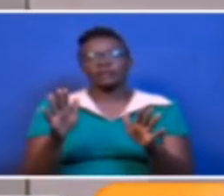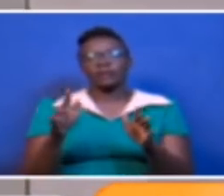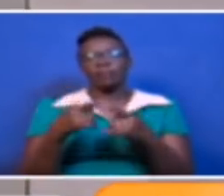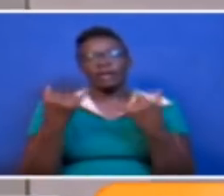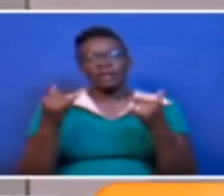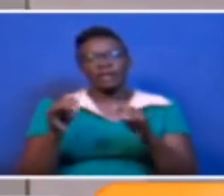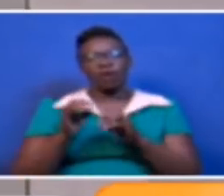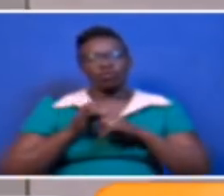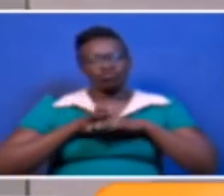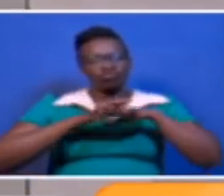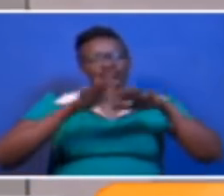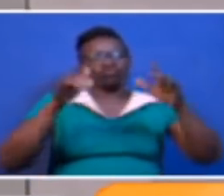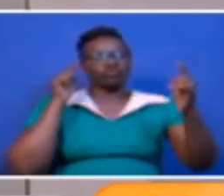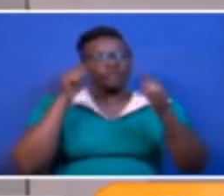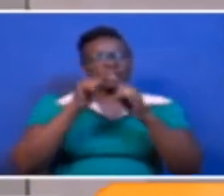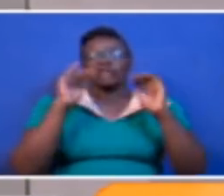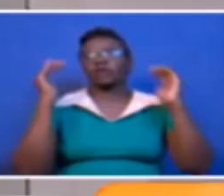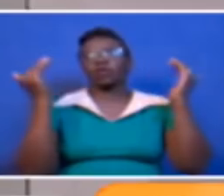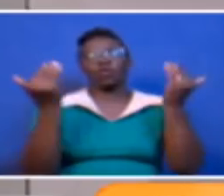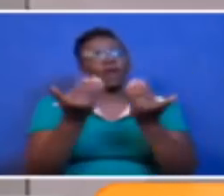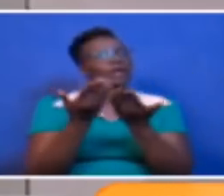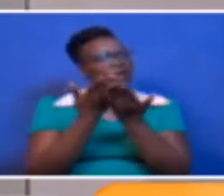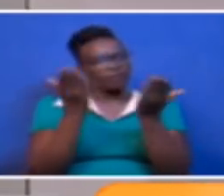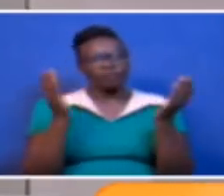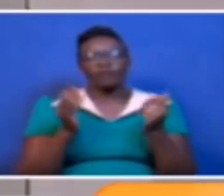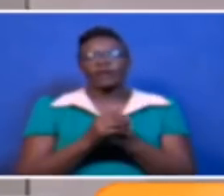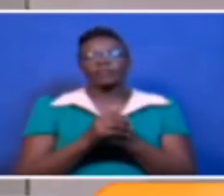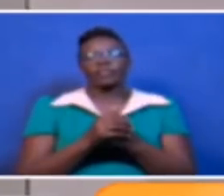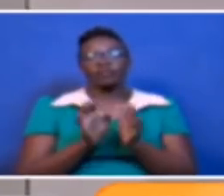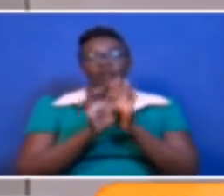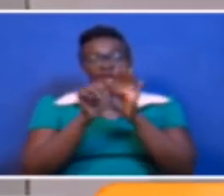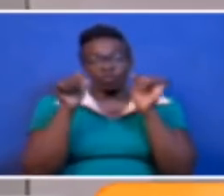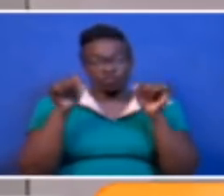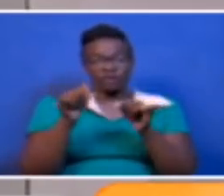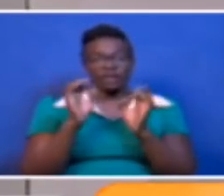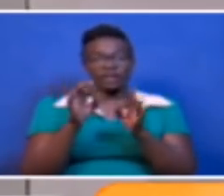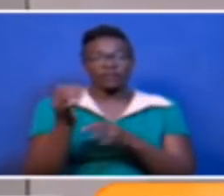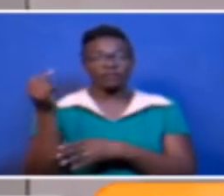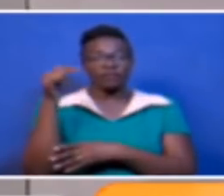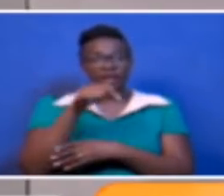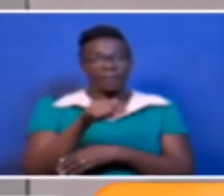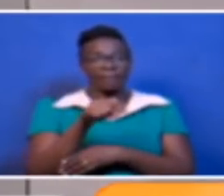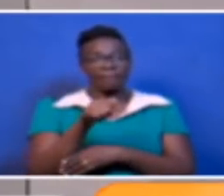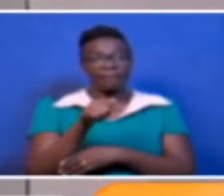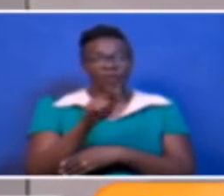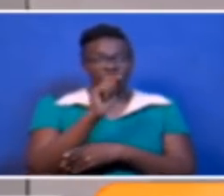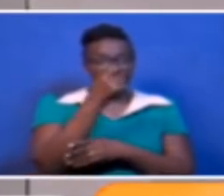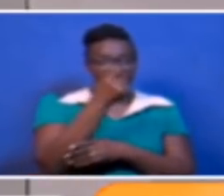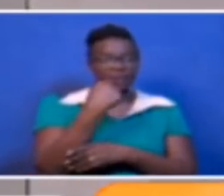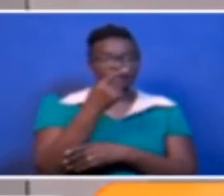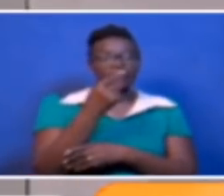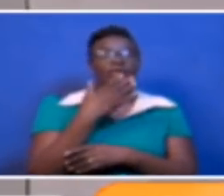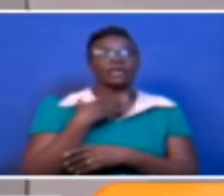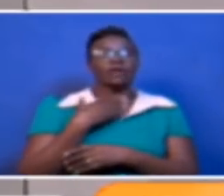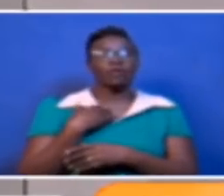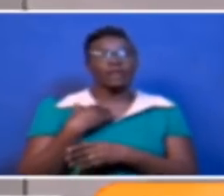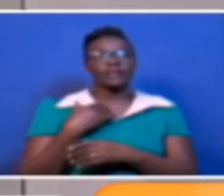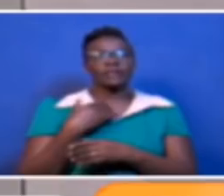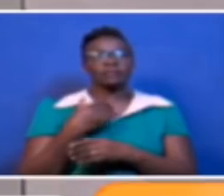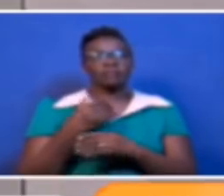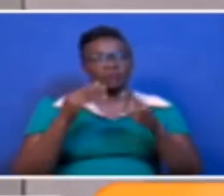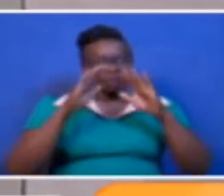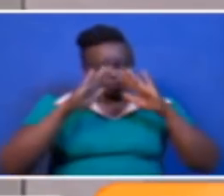targeting everyone. Right. If you go today to Somalia, if they come to Kenya, they'll tell you they're targeting non-Muslims, uh-huh, when they're attacking buses, yeah,